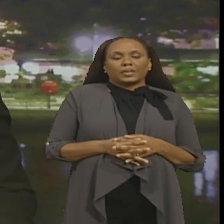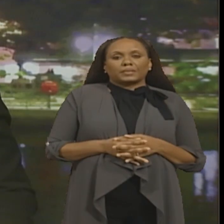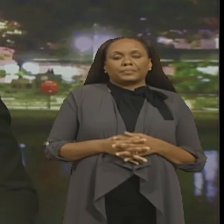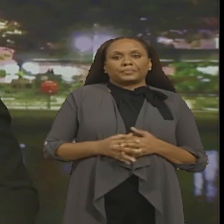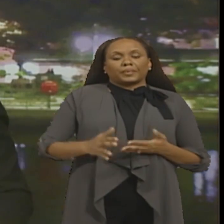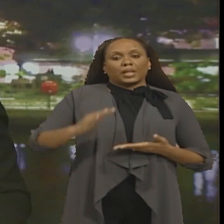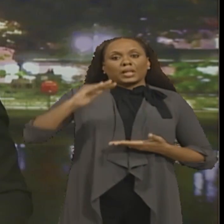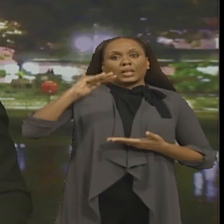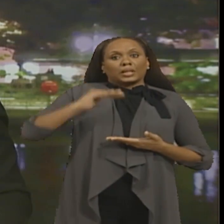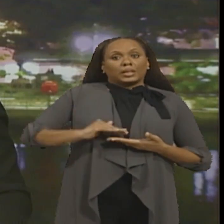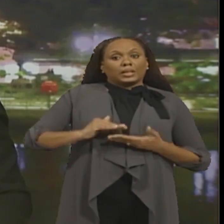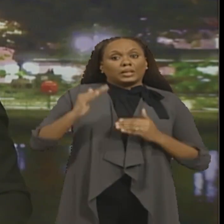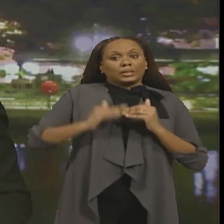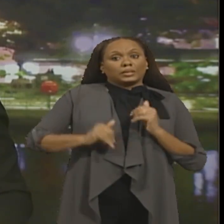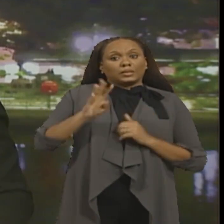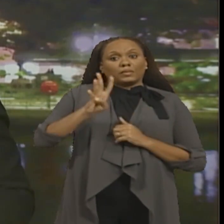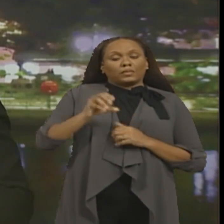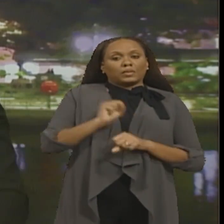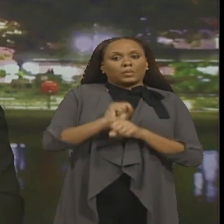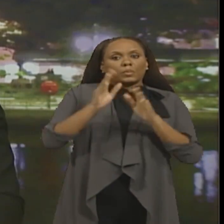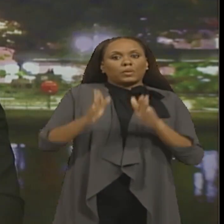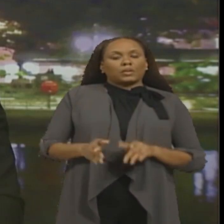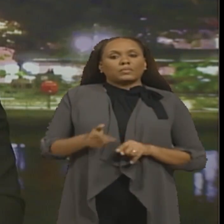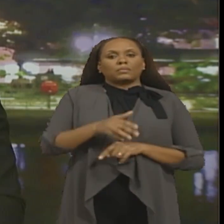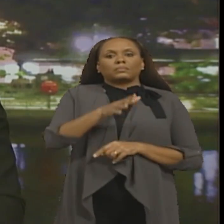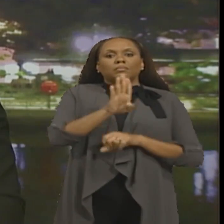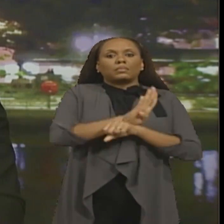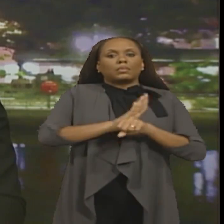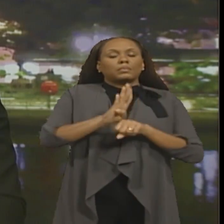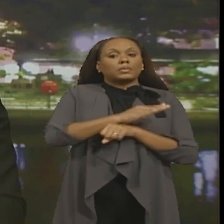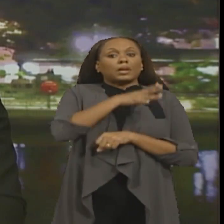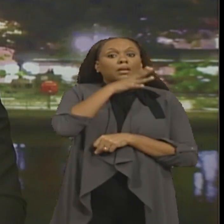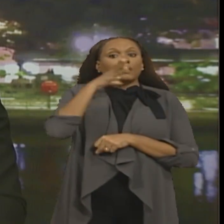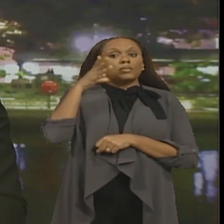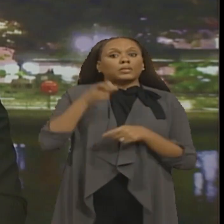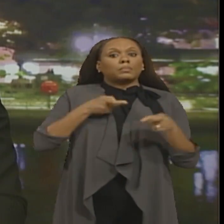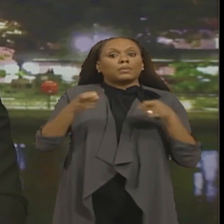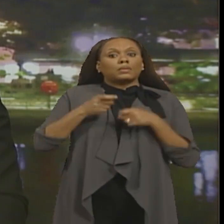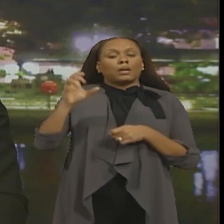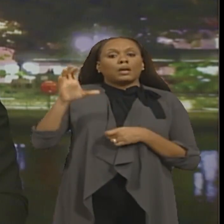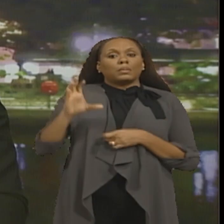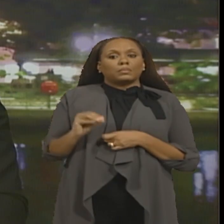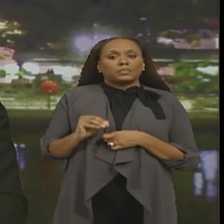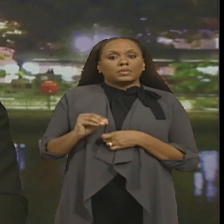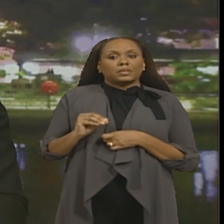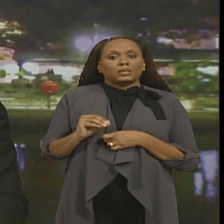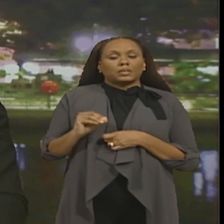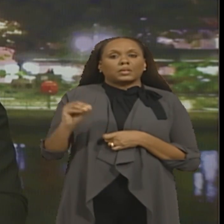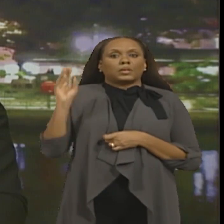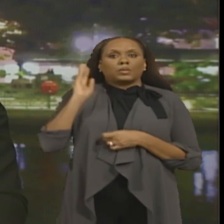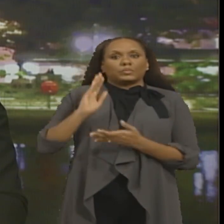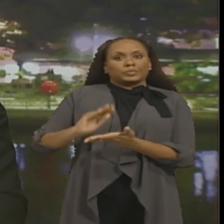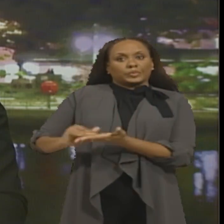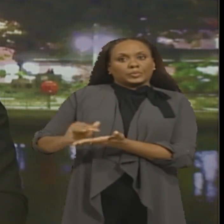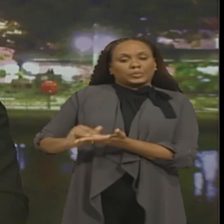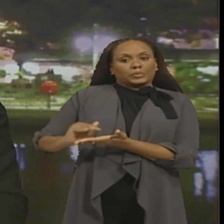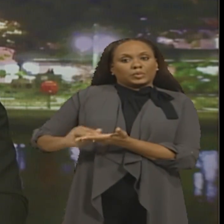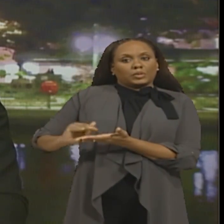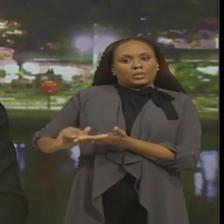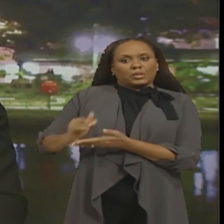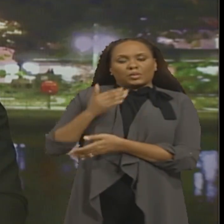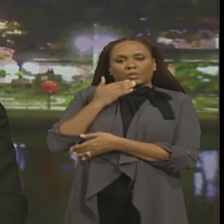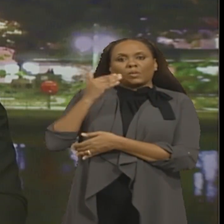Well, less than 40 employees of the Barbados Agricultural Management Company Limited will be affected as the state-owned enterprise begins